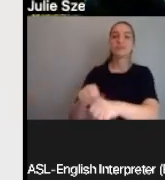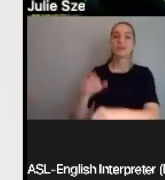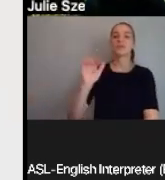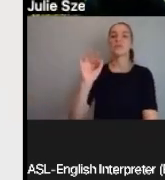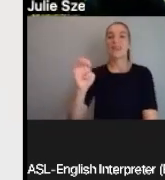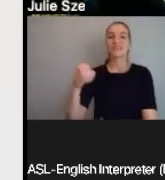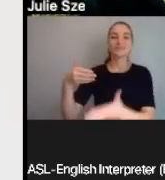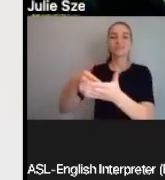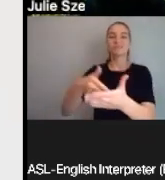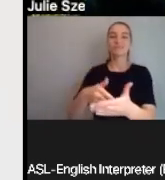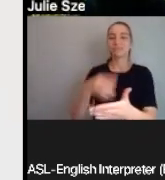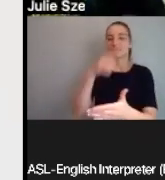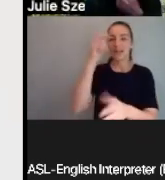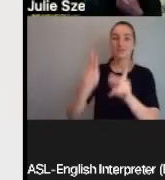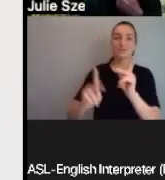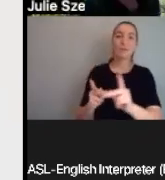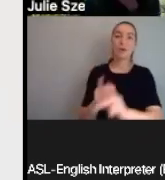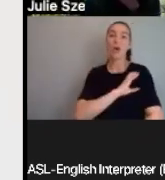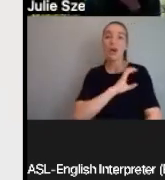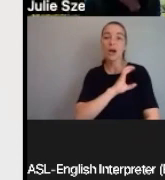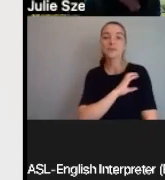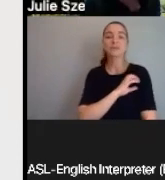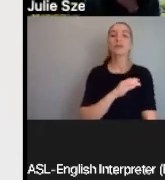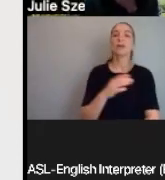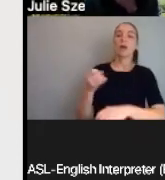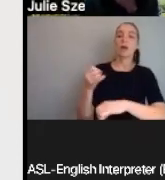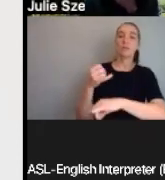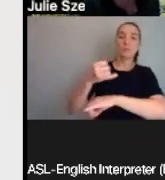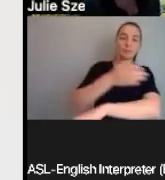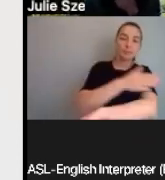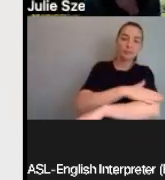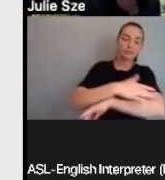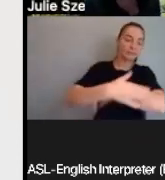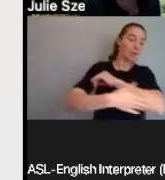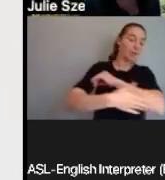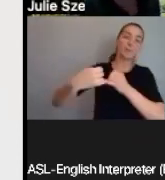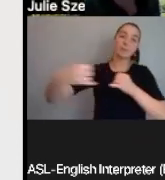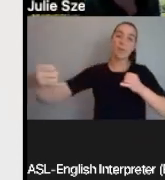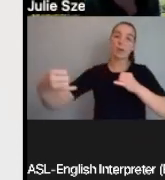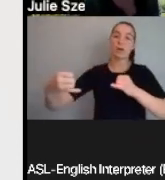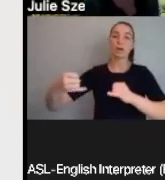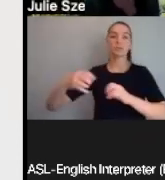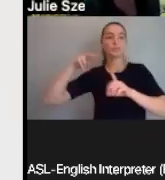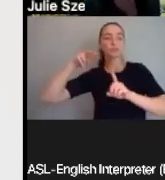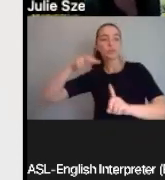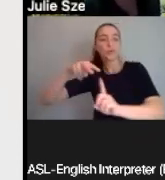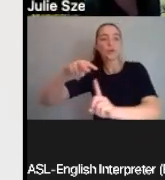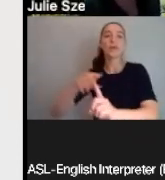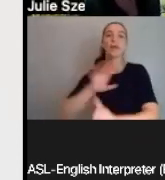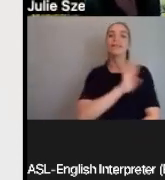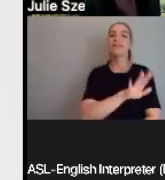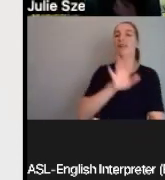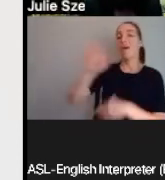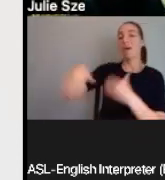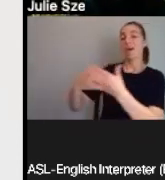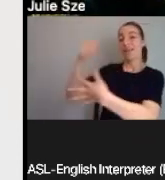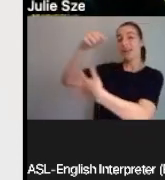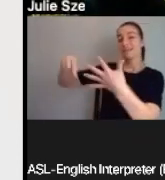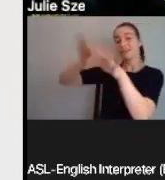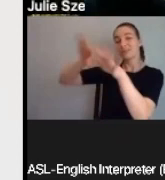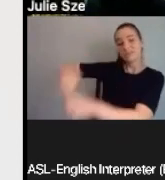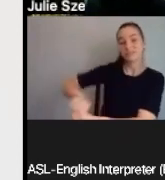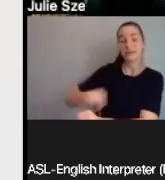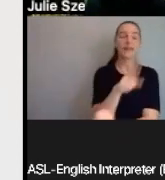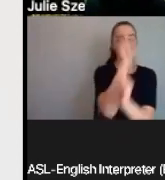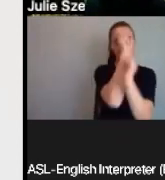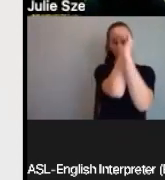patrol, and, um, detention. They imagine the world they want to make one that's feminist anti-racist and indigenous led that lives with